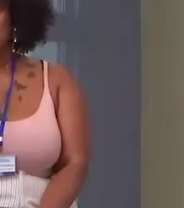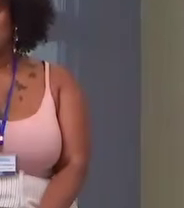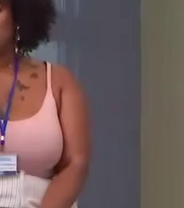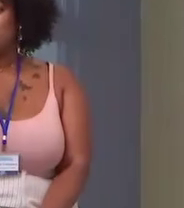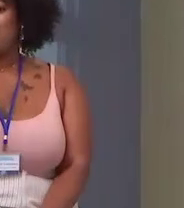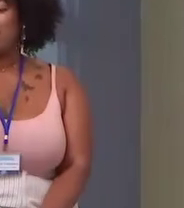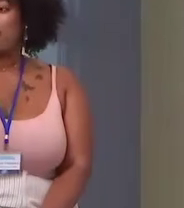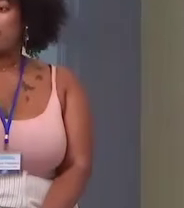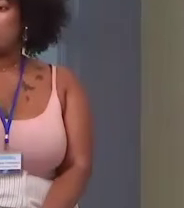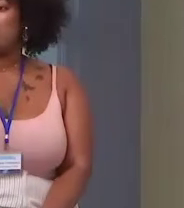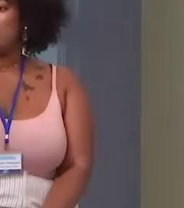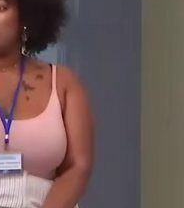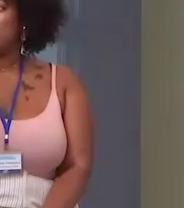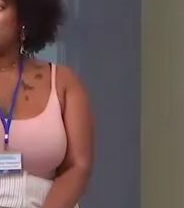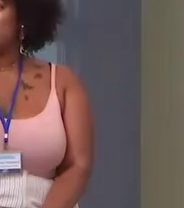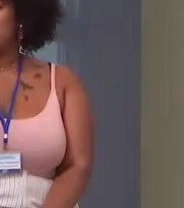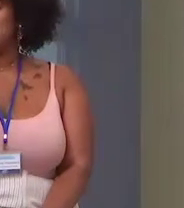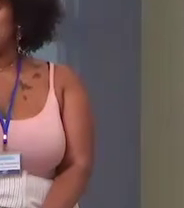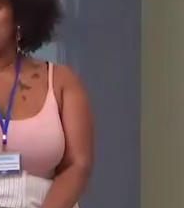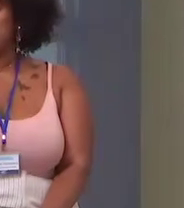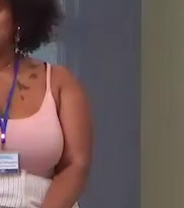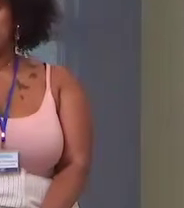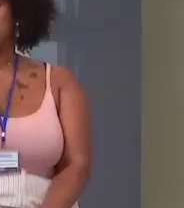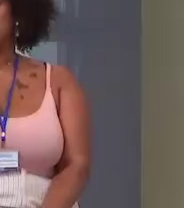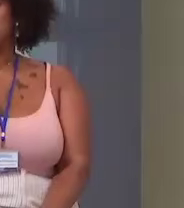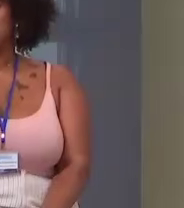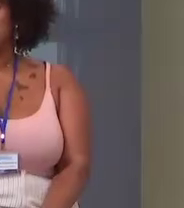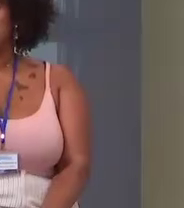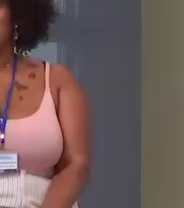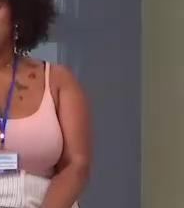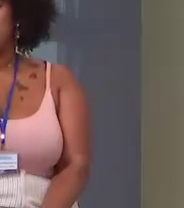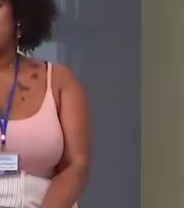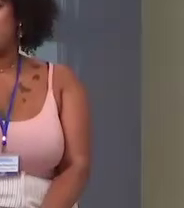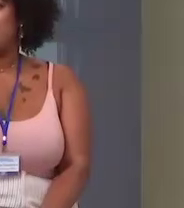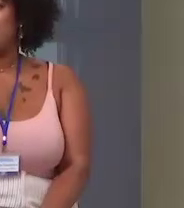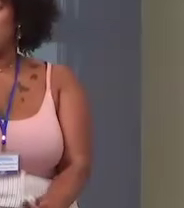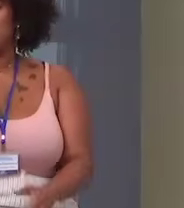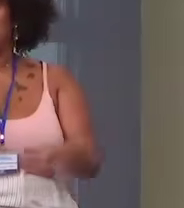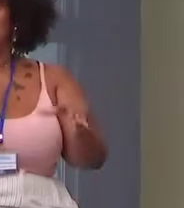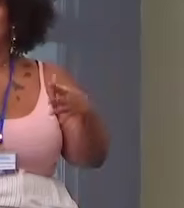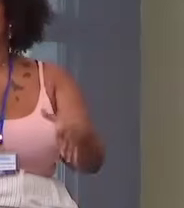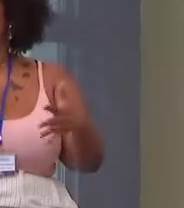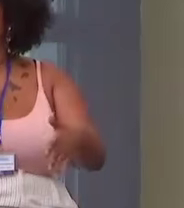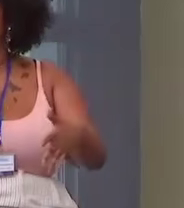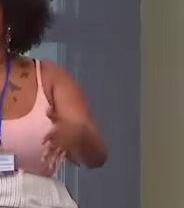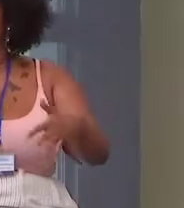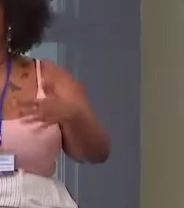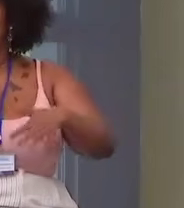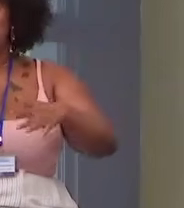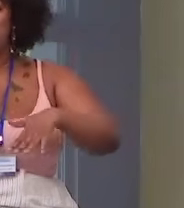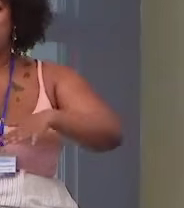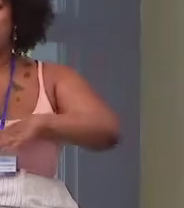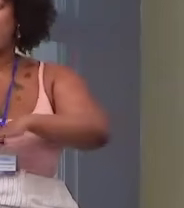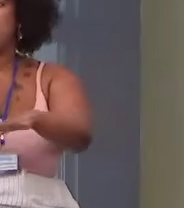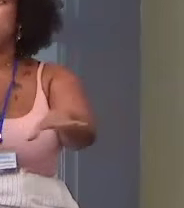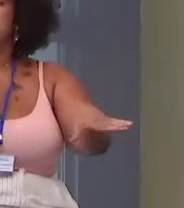and it started with my environment. I realized that my depression was triggered by not having a regulated nervous system and not